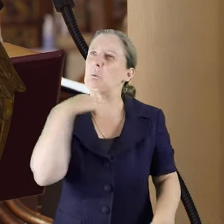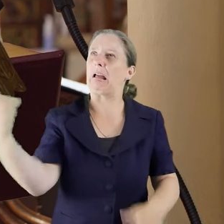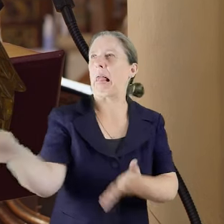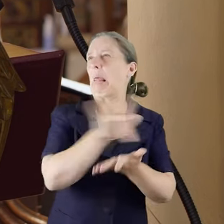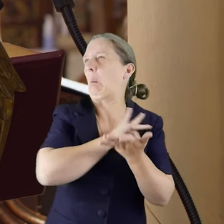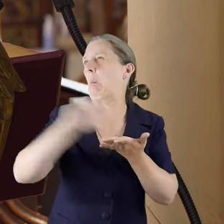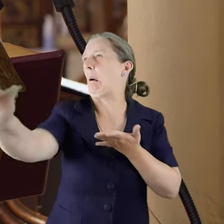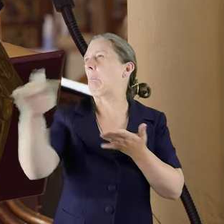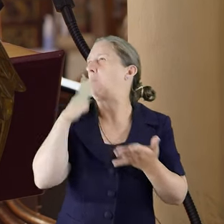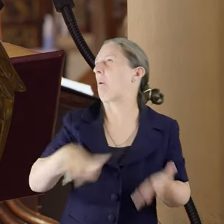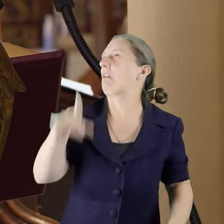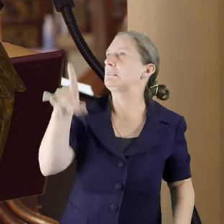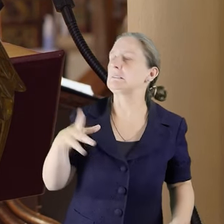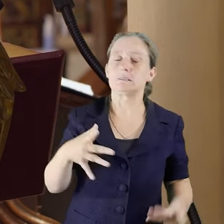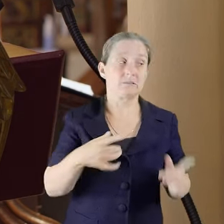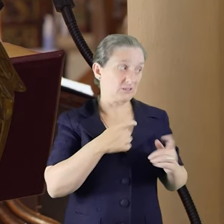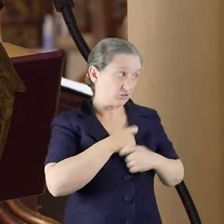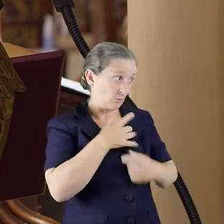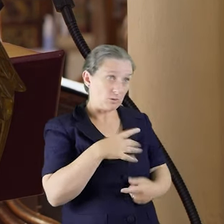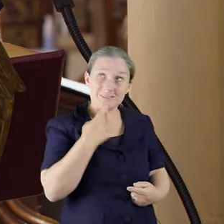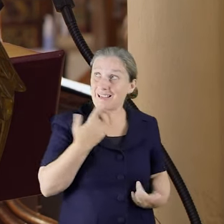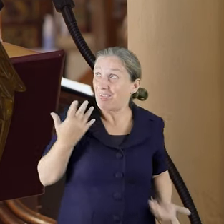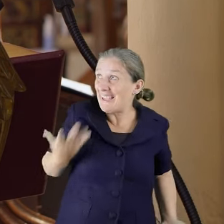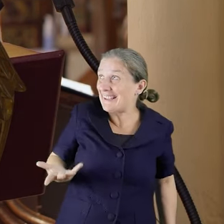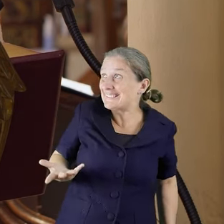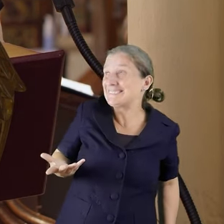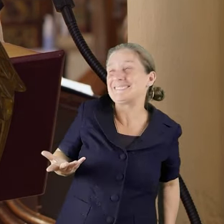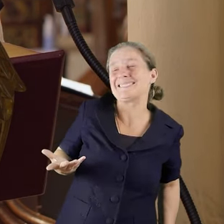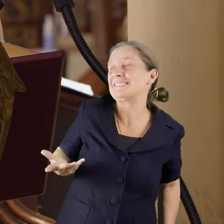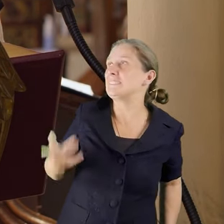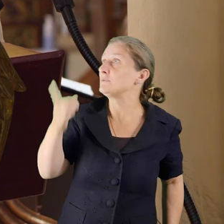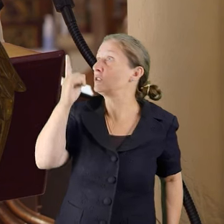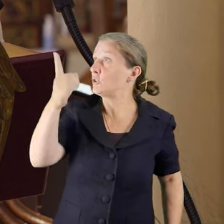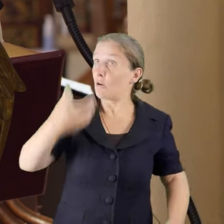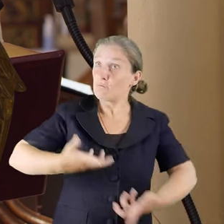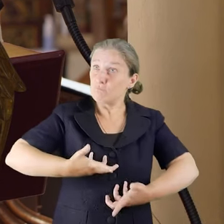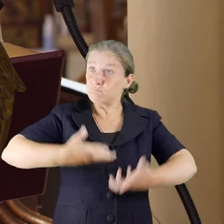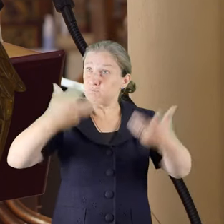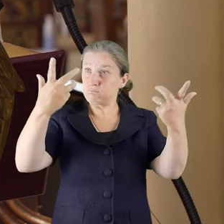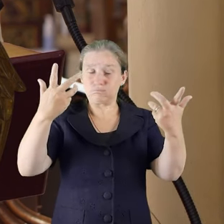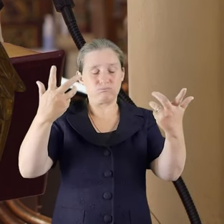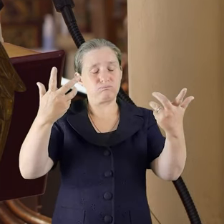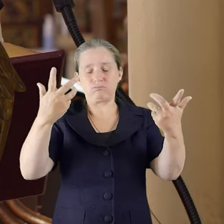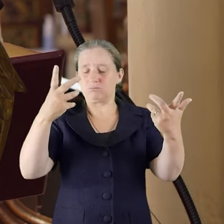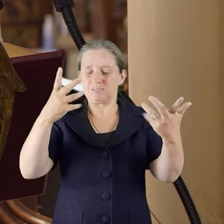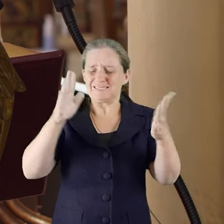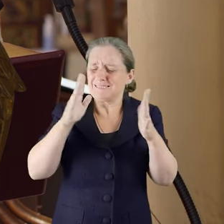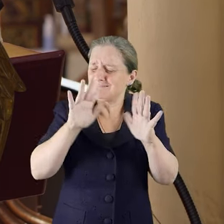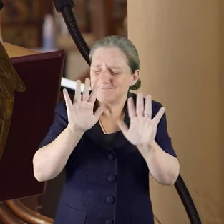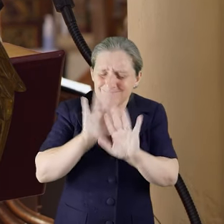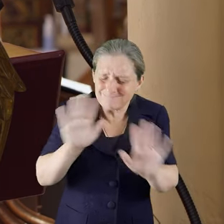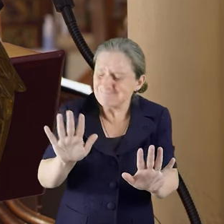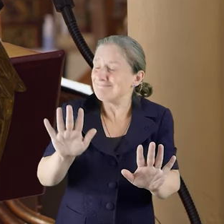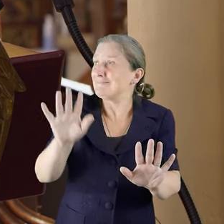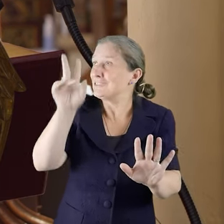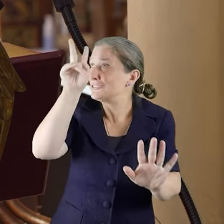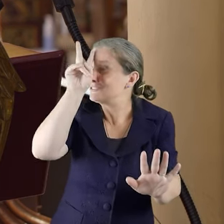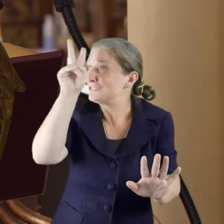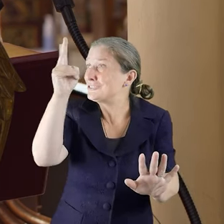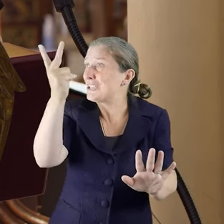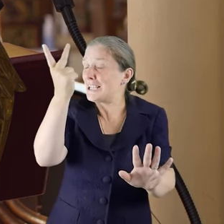the face of the earth"? Turn from your fierce wrath Change your